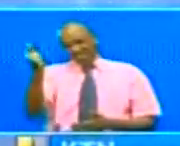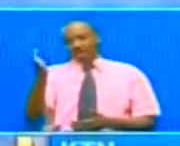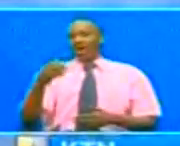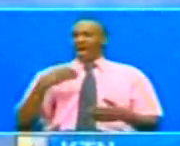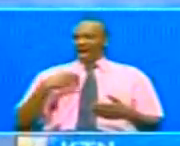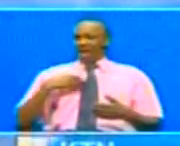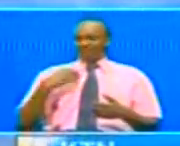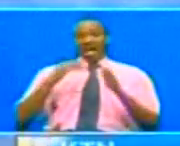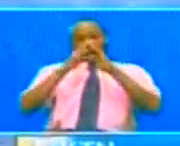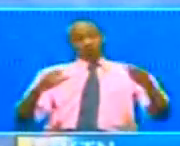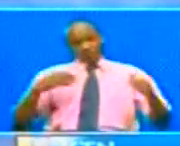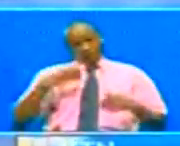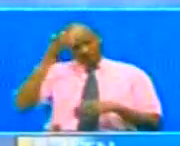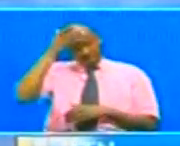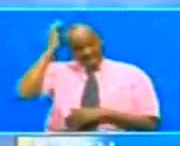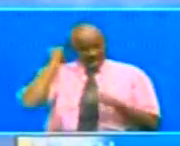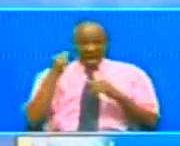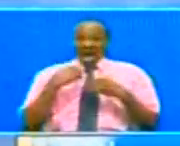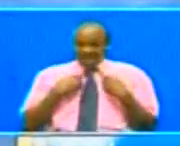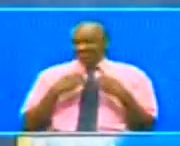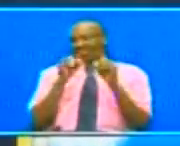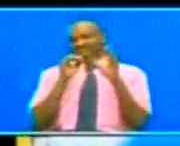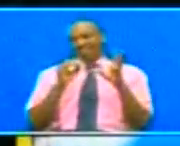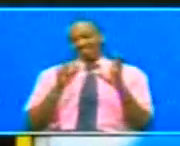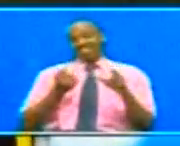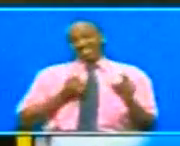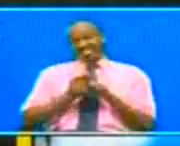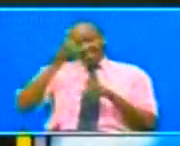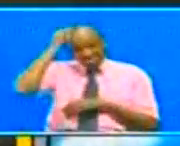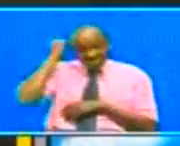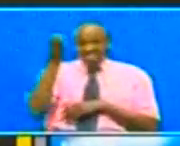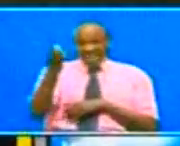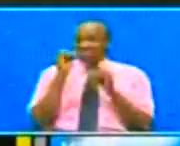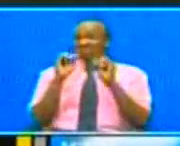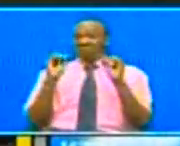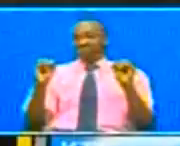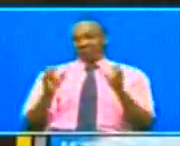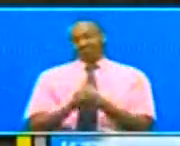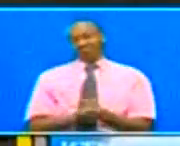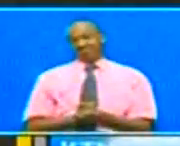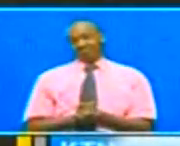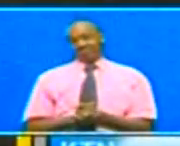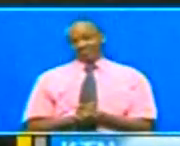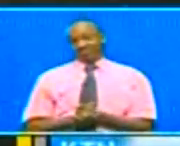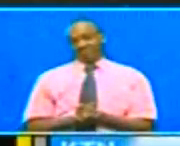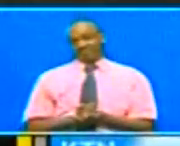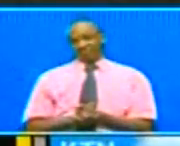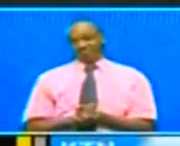convent. It's only parish house. No sisters are there.